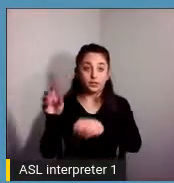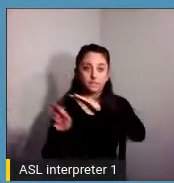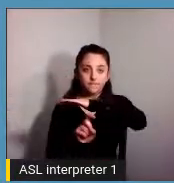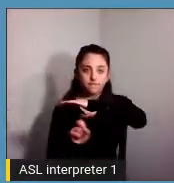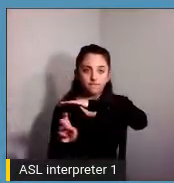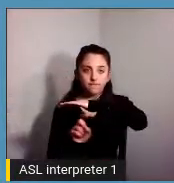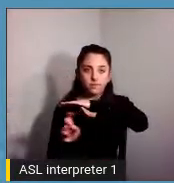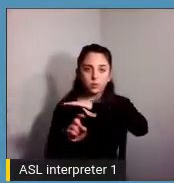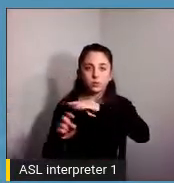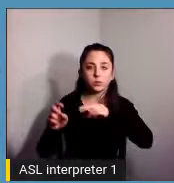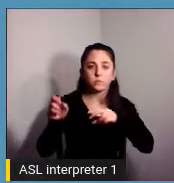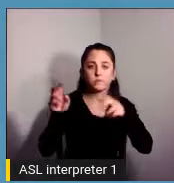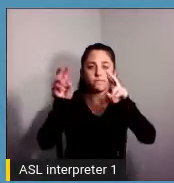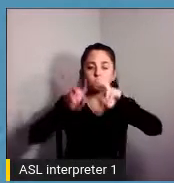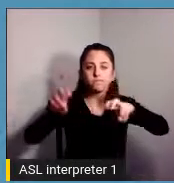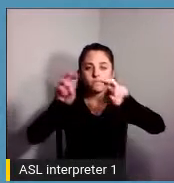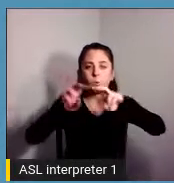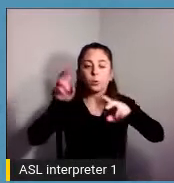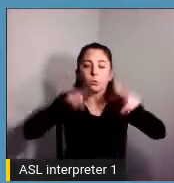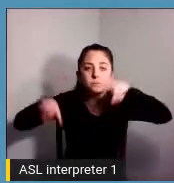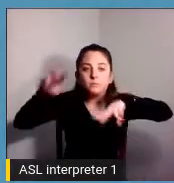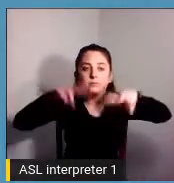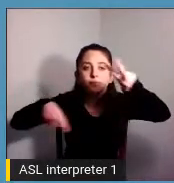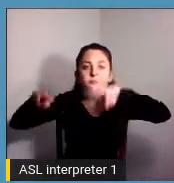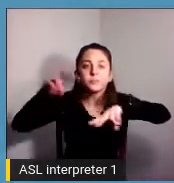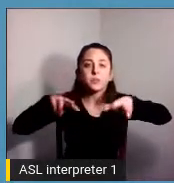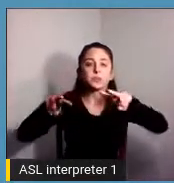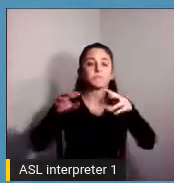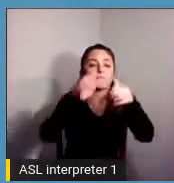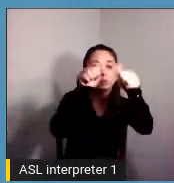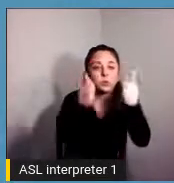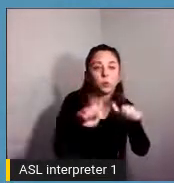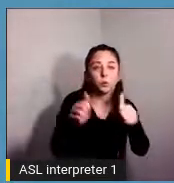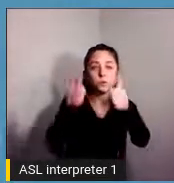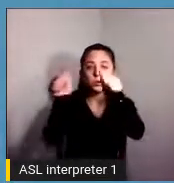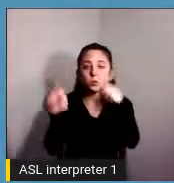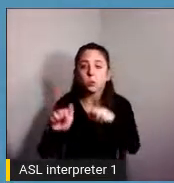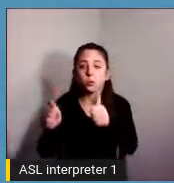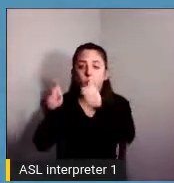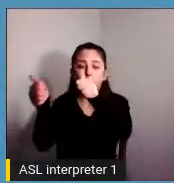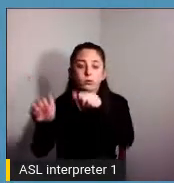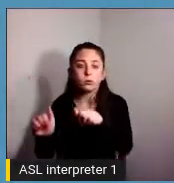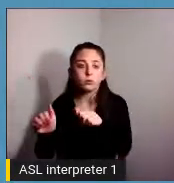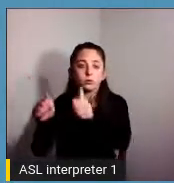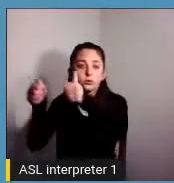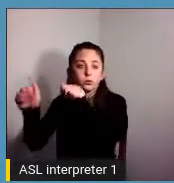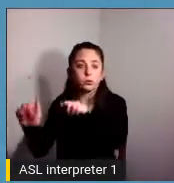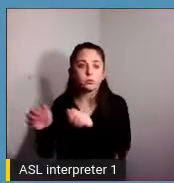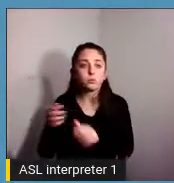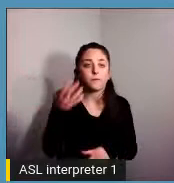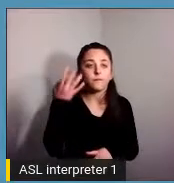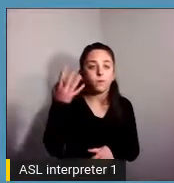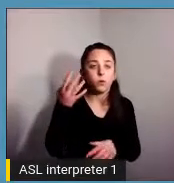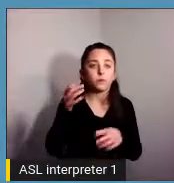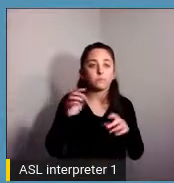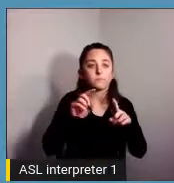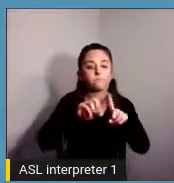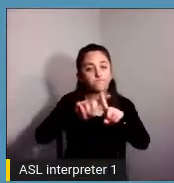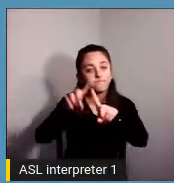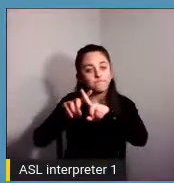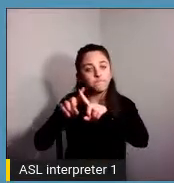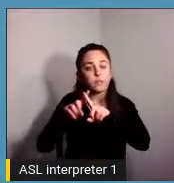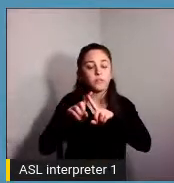these 4 Matisse back sculptures. So these sculptures were each created in clay and then